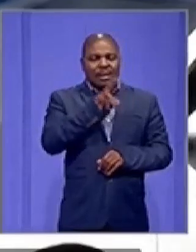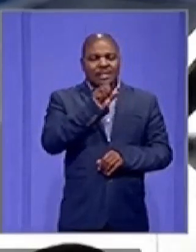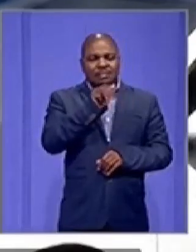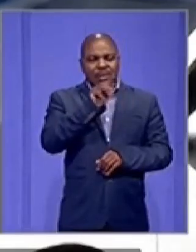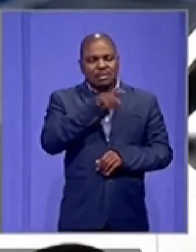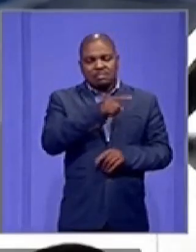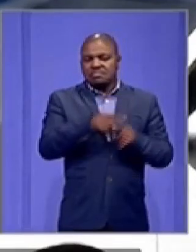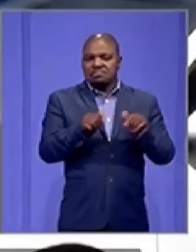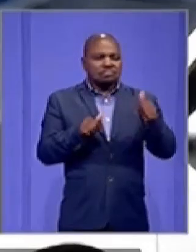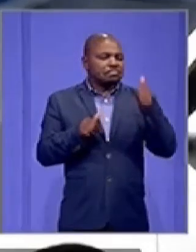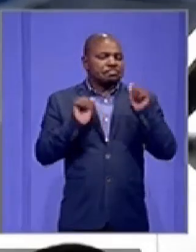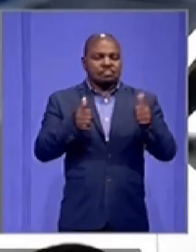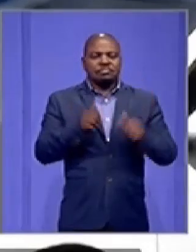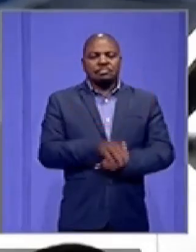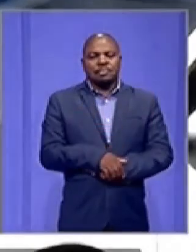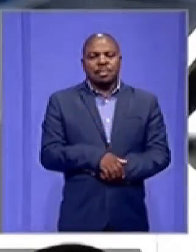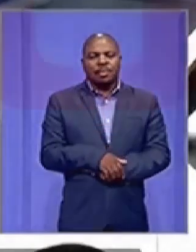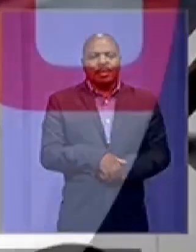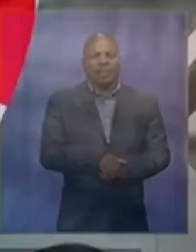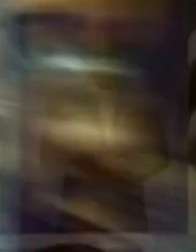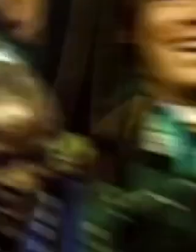nnete.